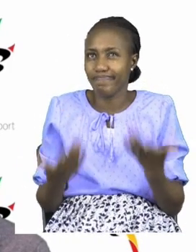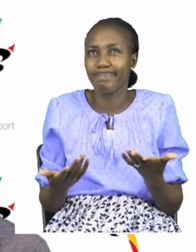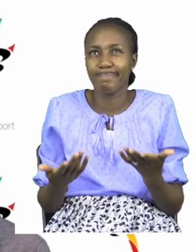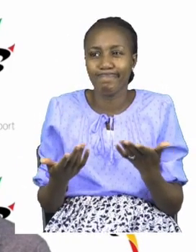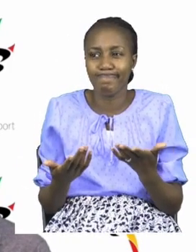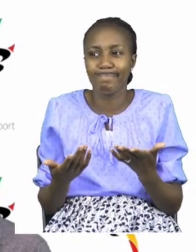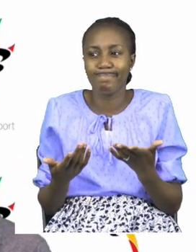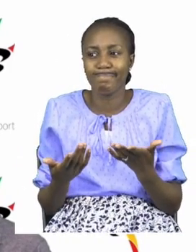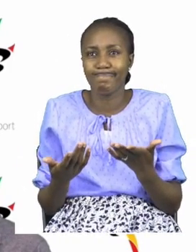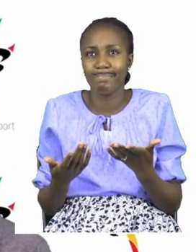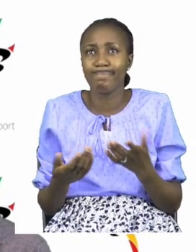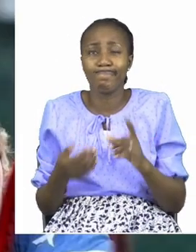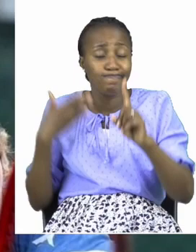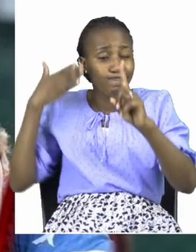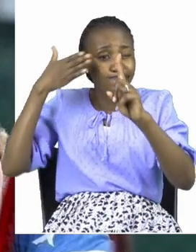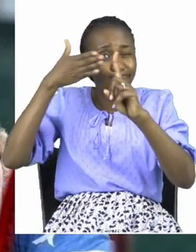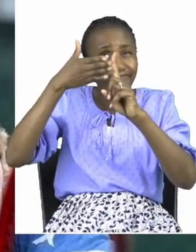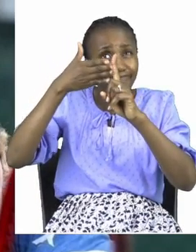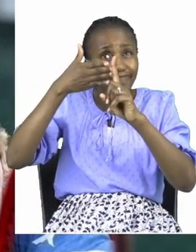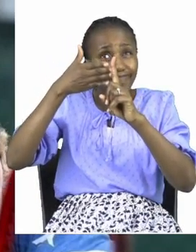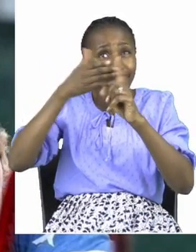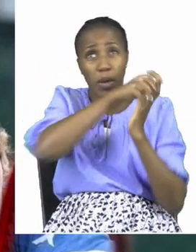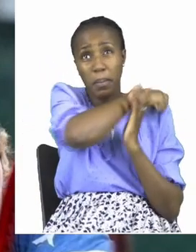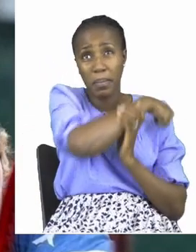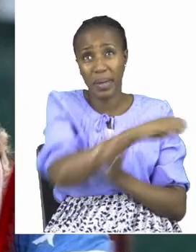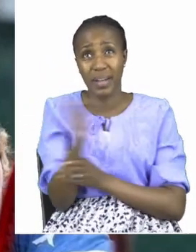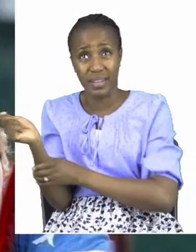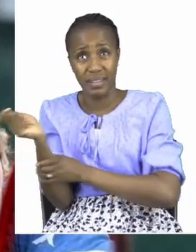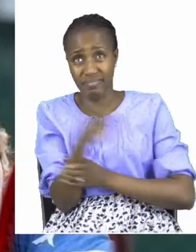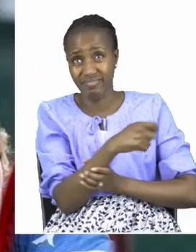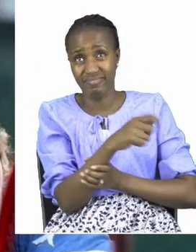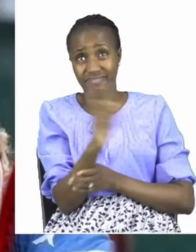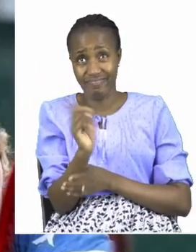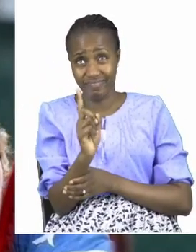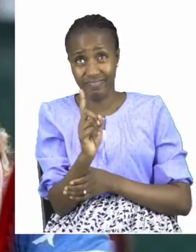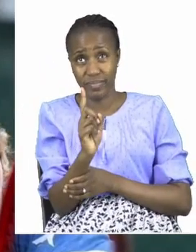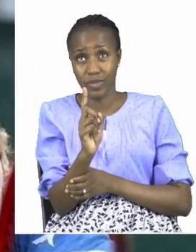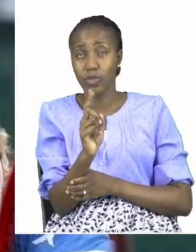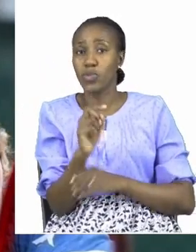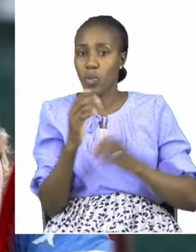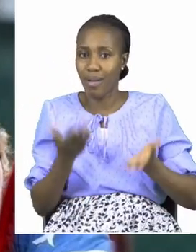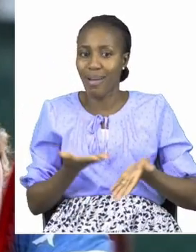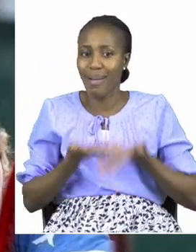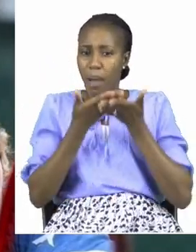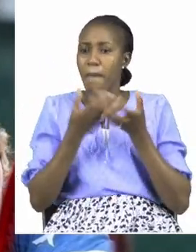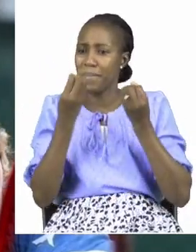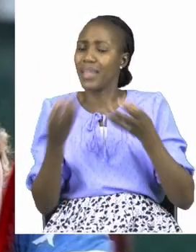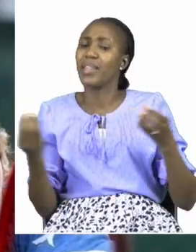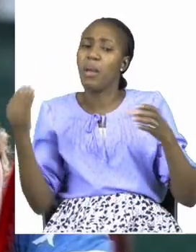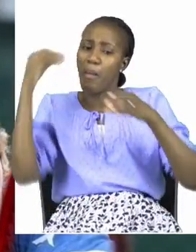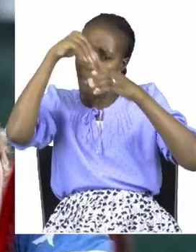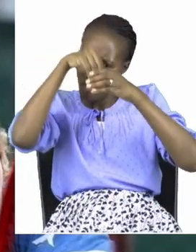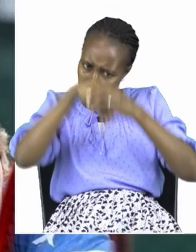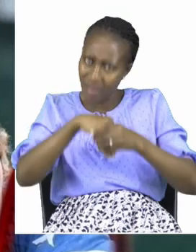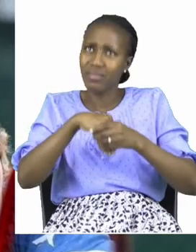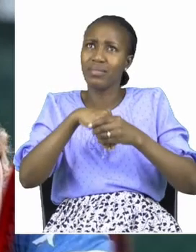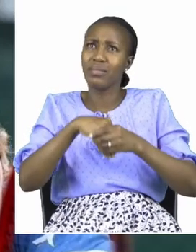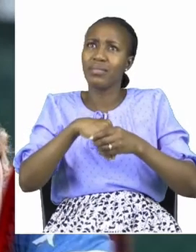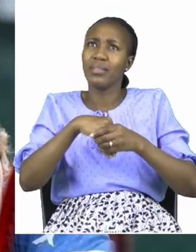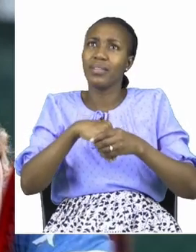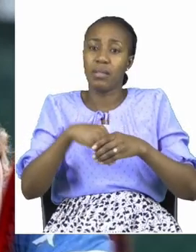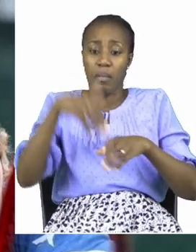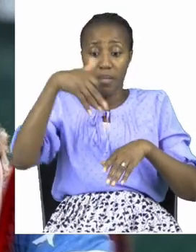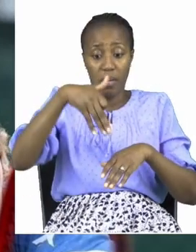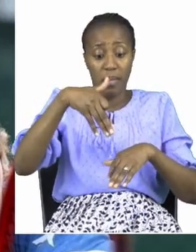our objective in tennis is to increase participation in tennis all over